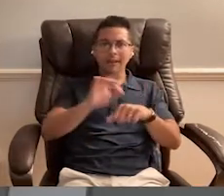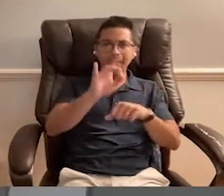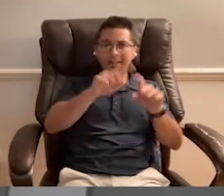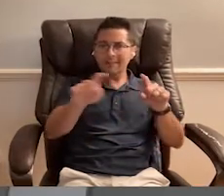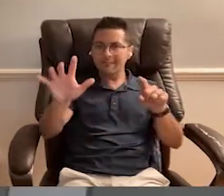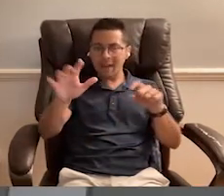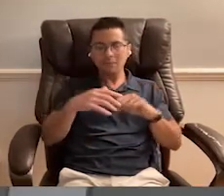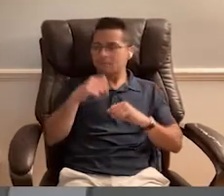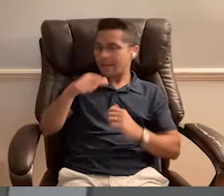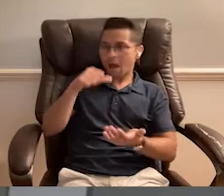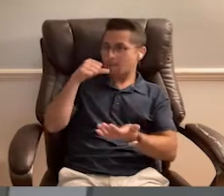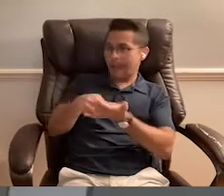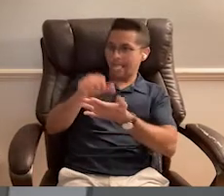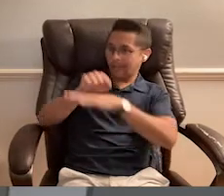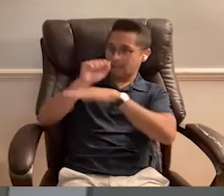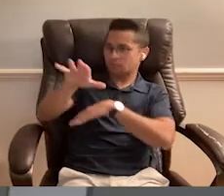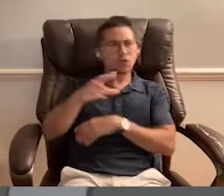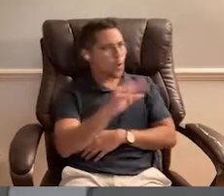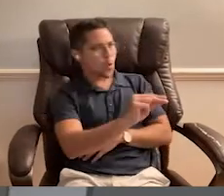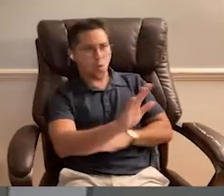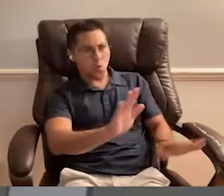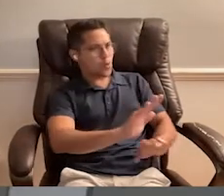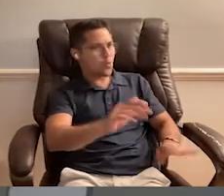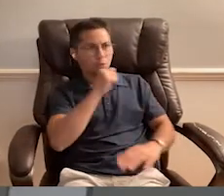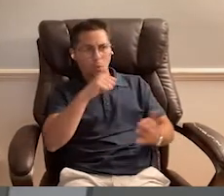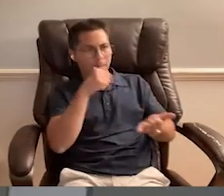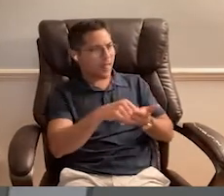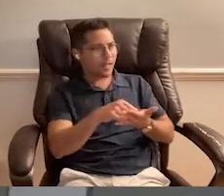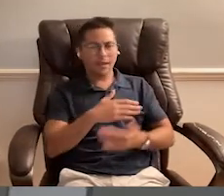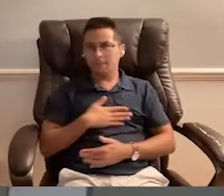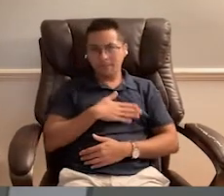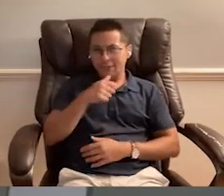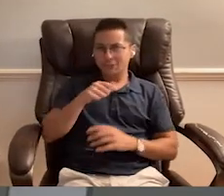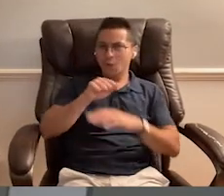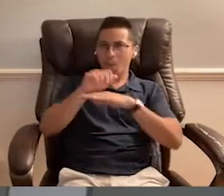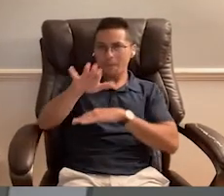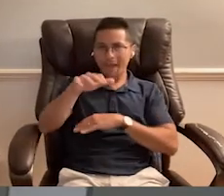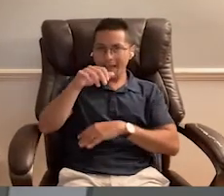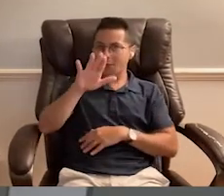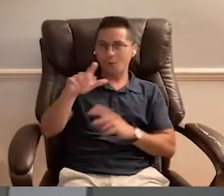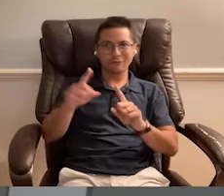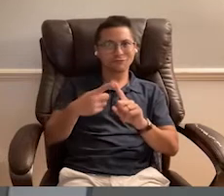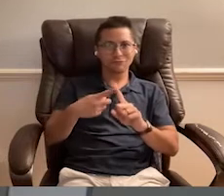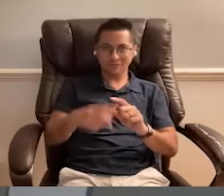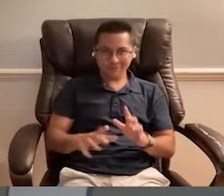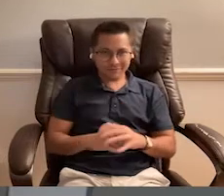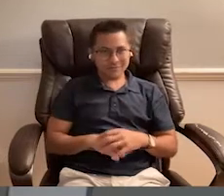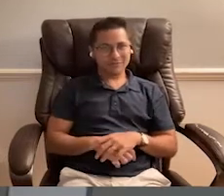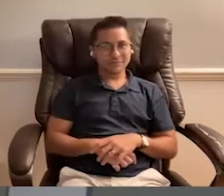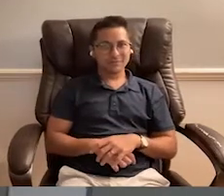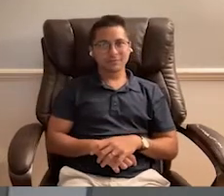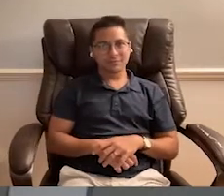offices are open, 8 to 5. Okay, but not mail it with that. No. Yeah, don't mail. Please don't mail it. Please don't mail your